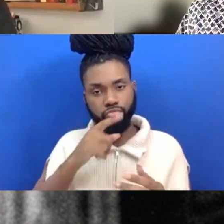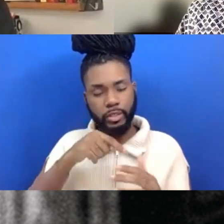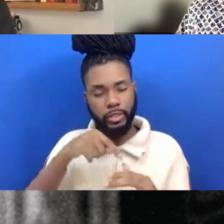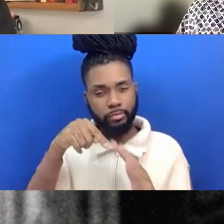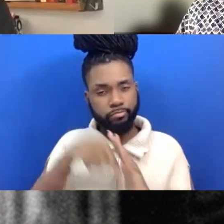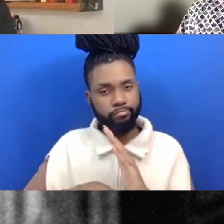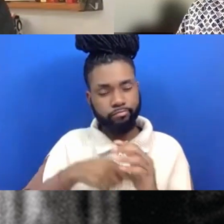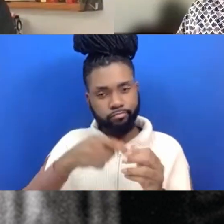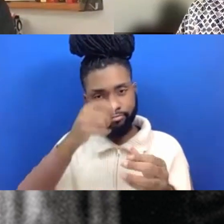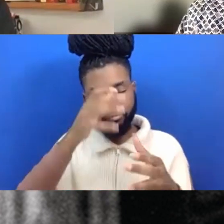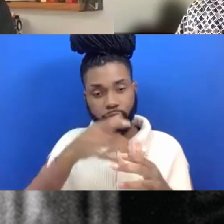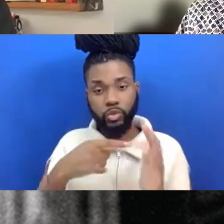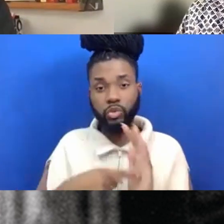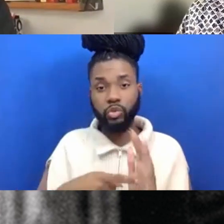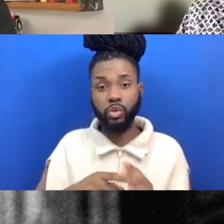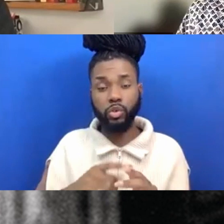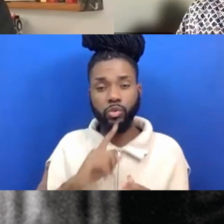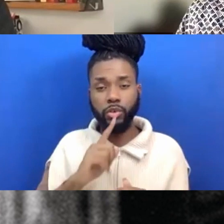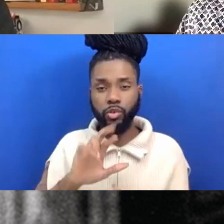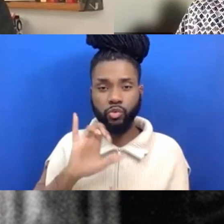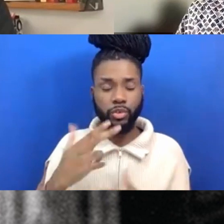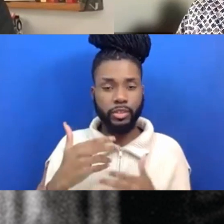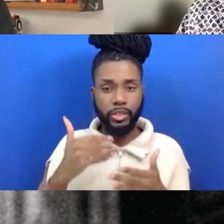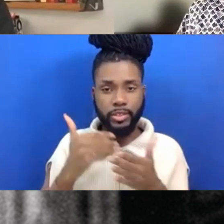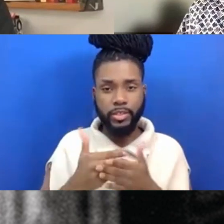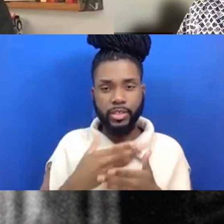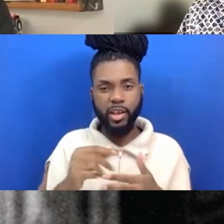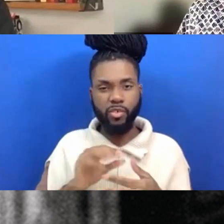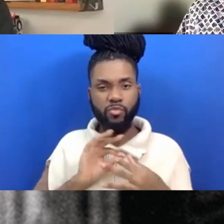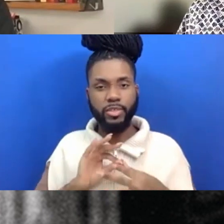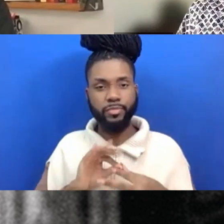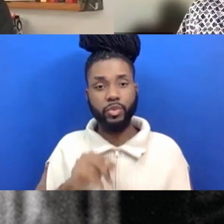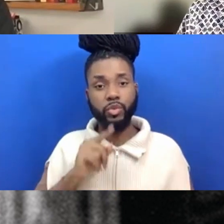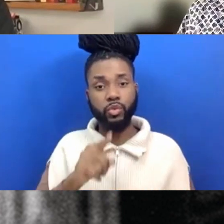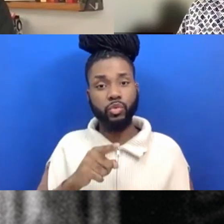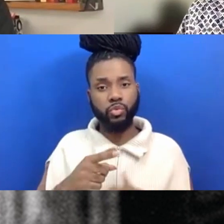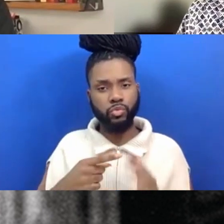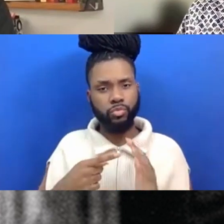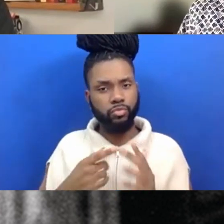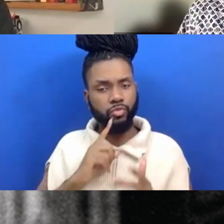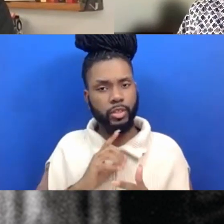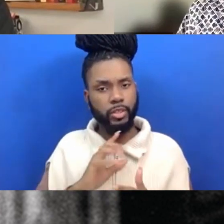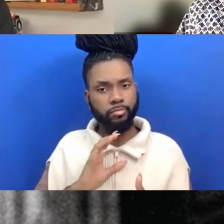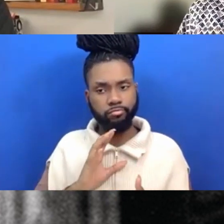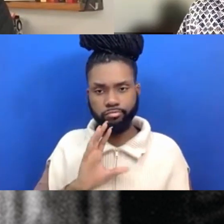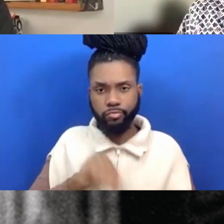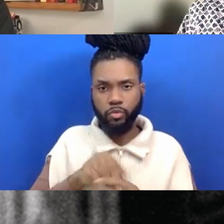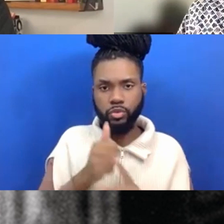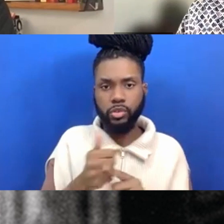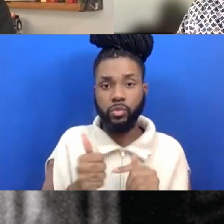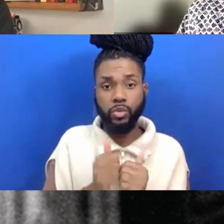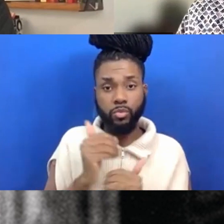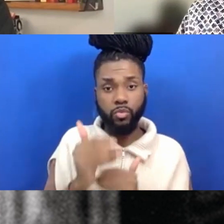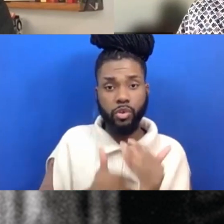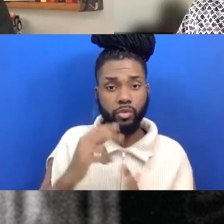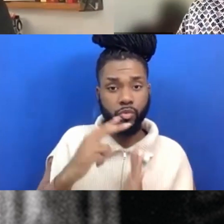a rich adjacency and resonance. You implicate yourself in your process of reading and understanding